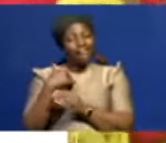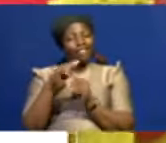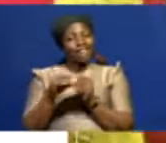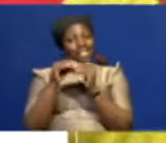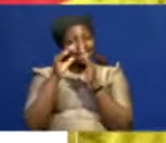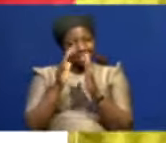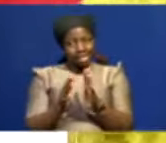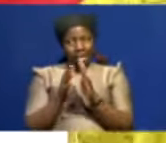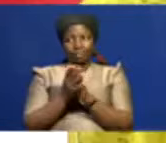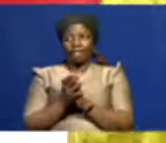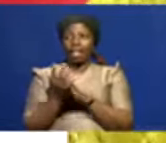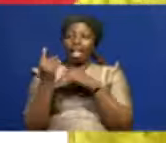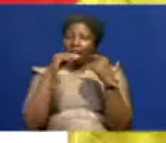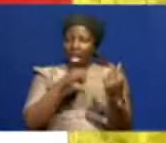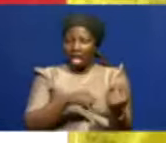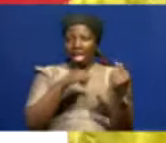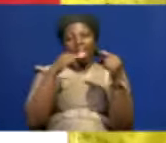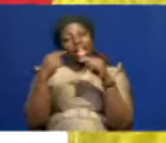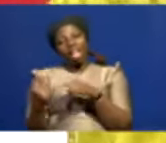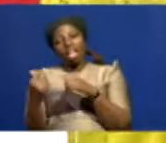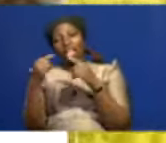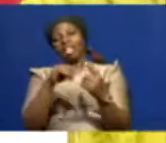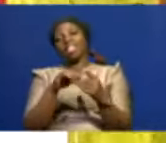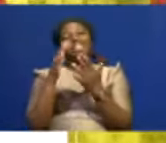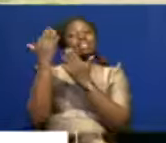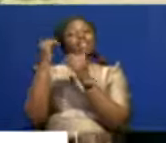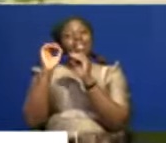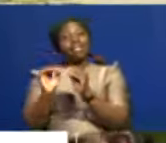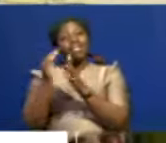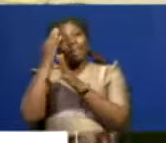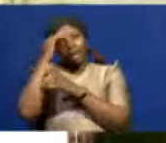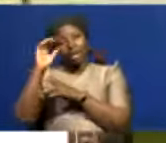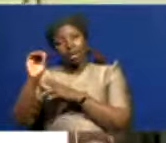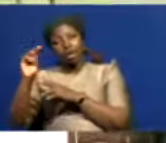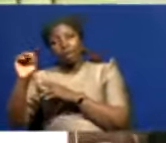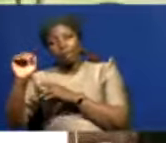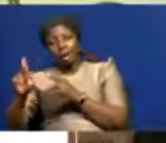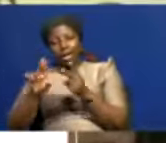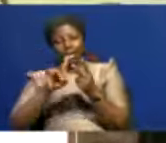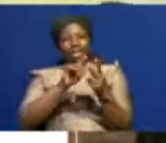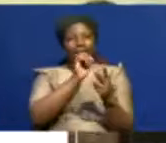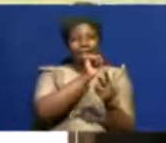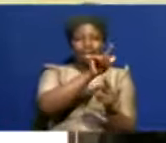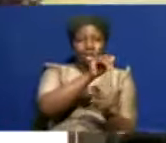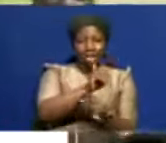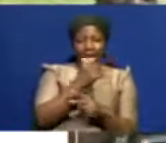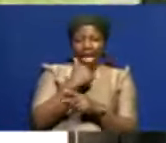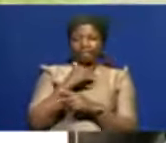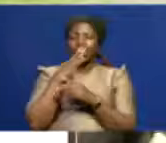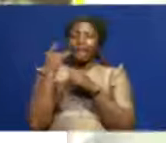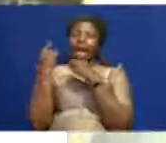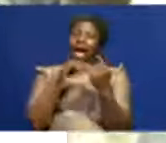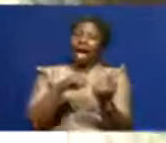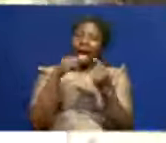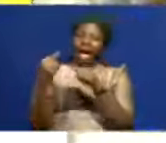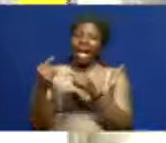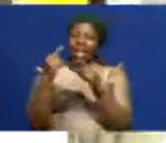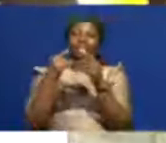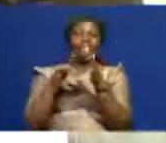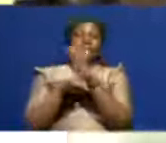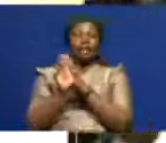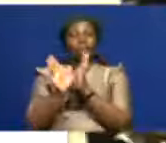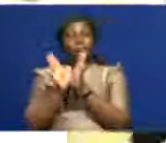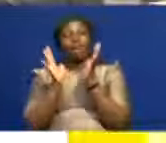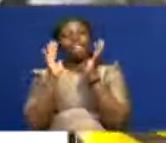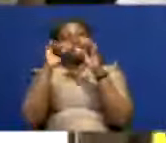The clash is nothing unprecedented, as both Omar and Ali have been castigating each other in public forums, with supremacy